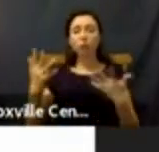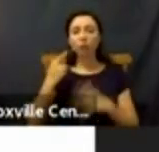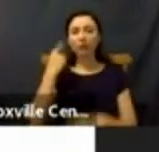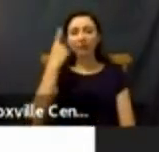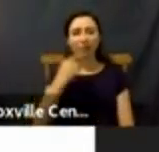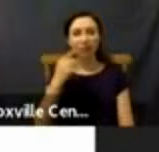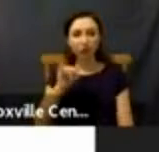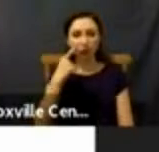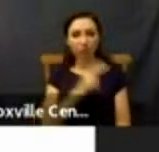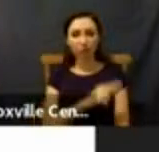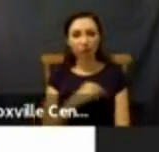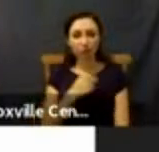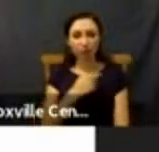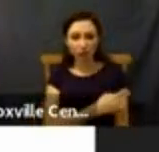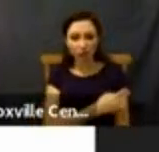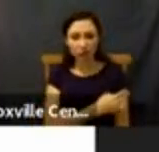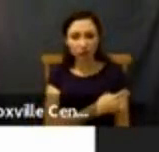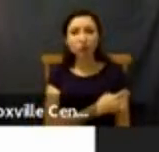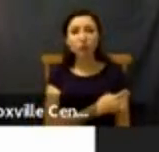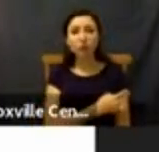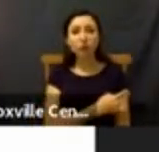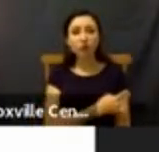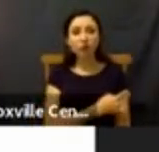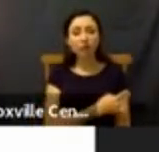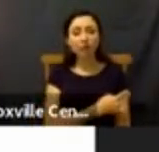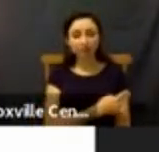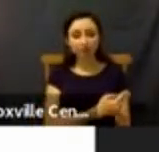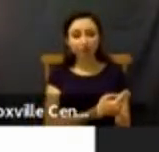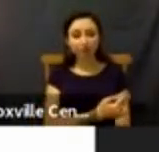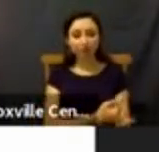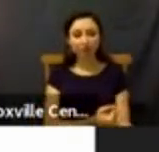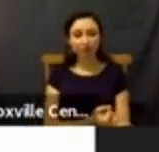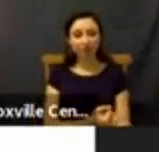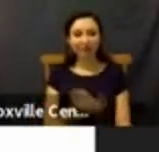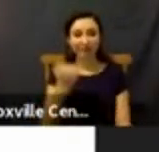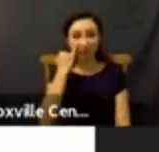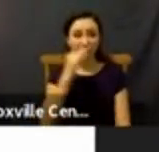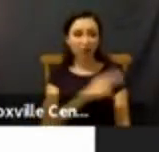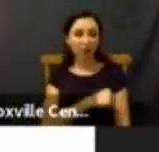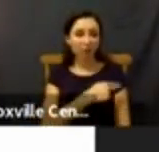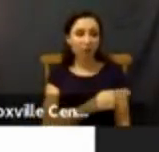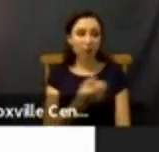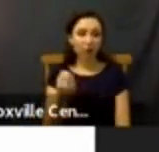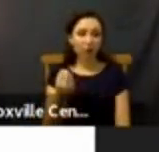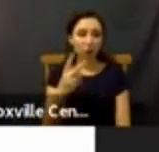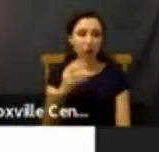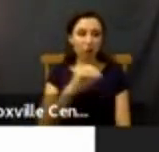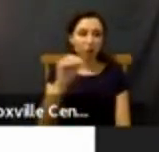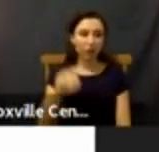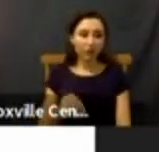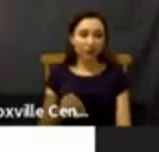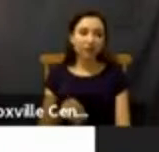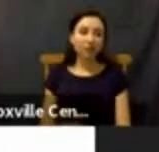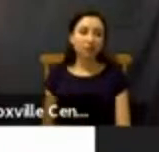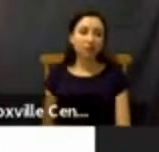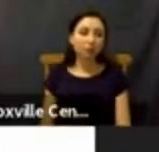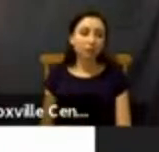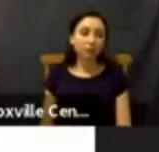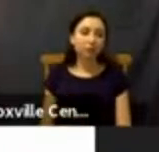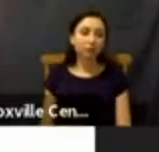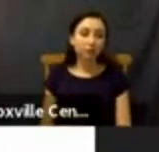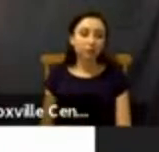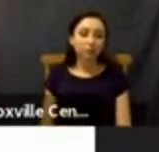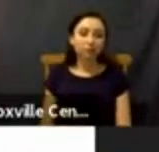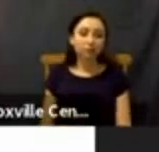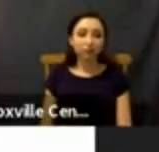like for the hospital when a hospital is at 12%? Is it bringing in extra people?